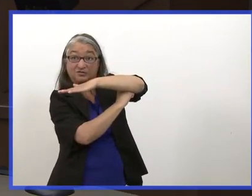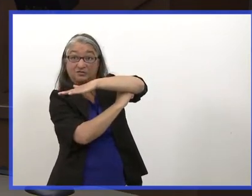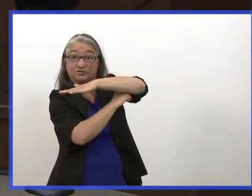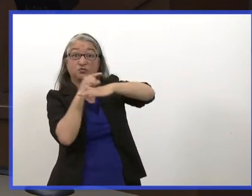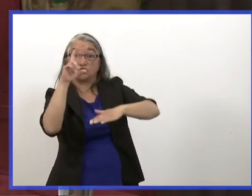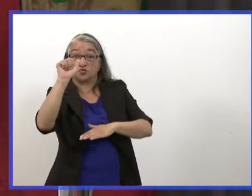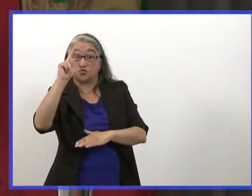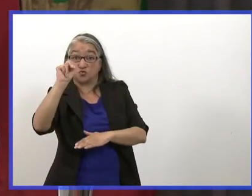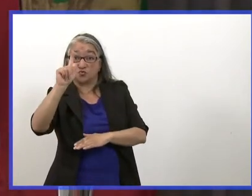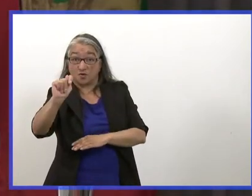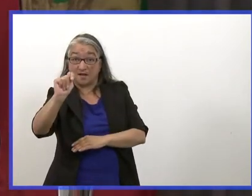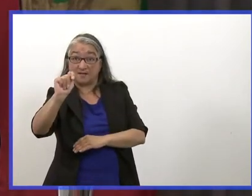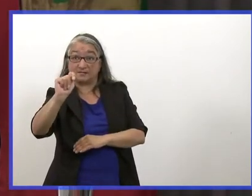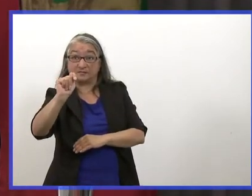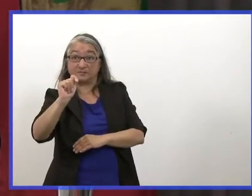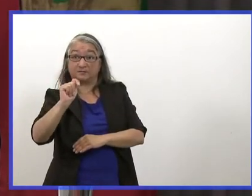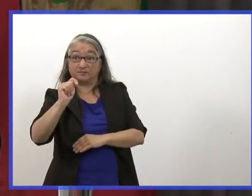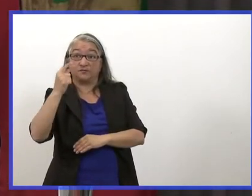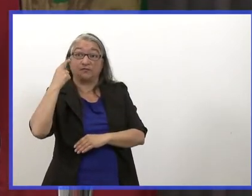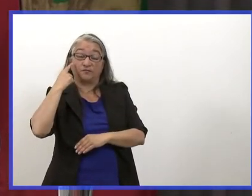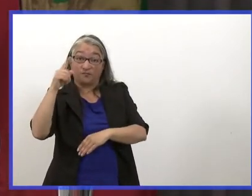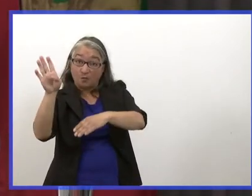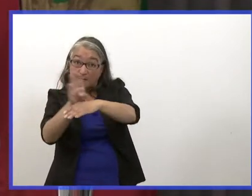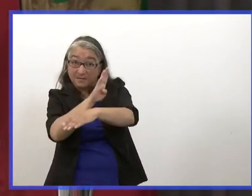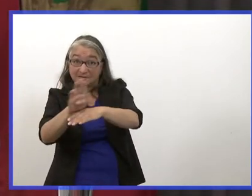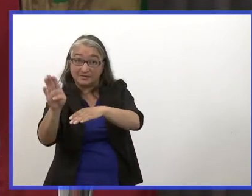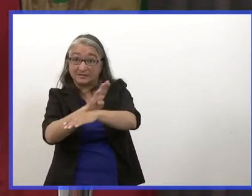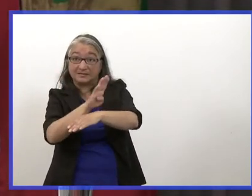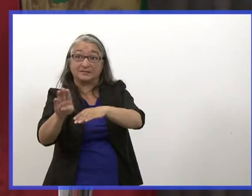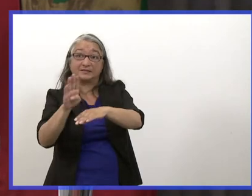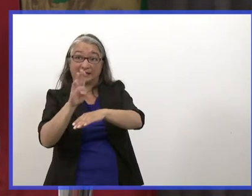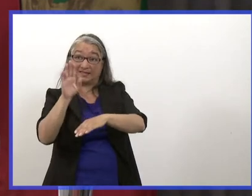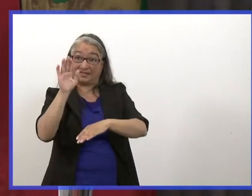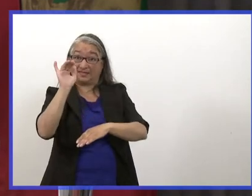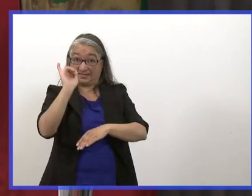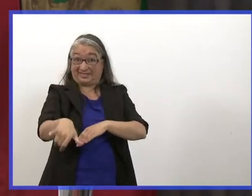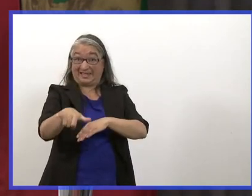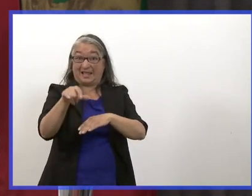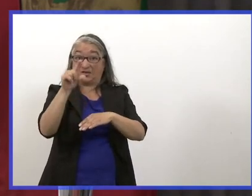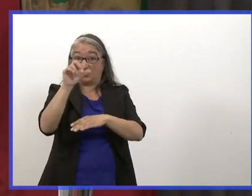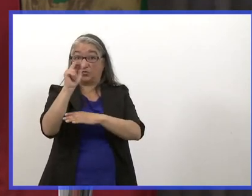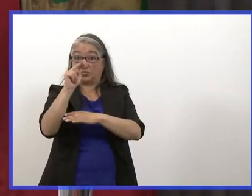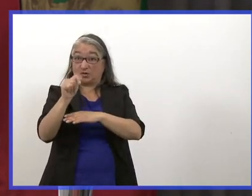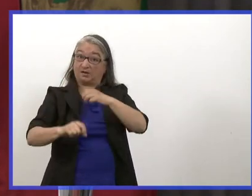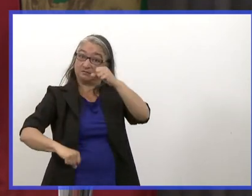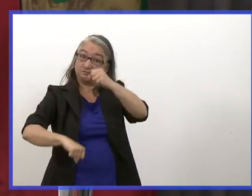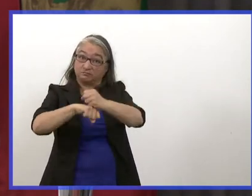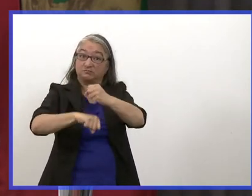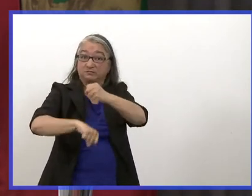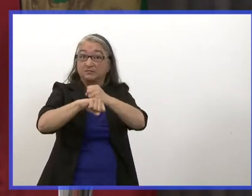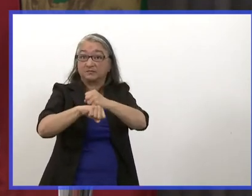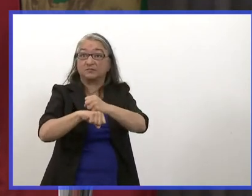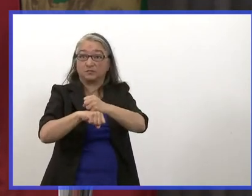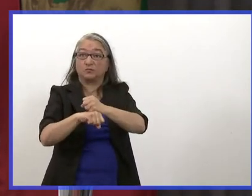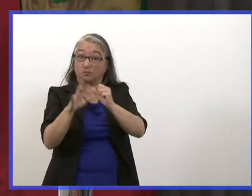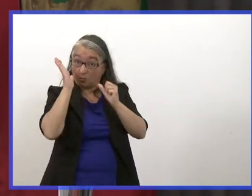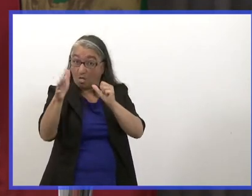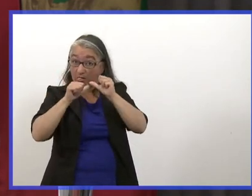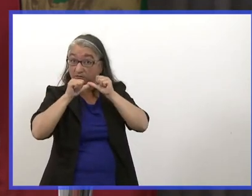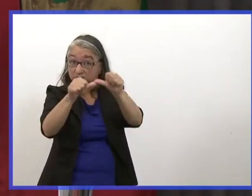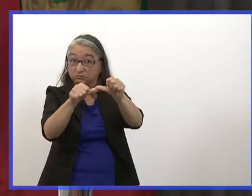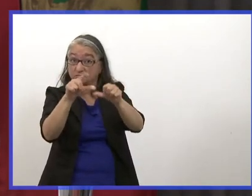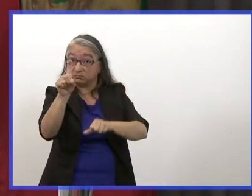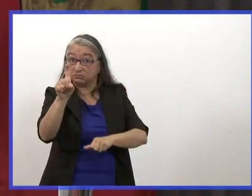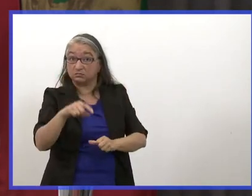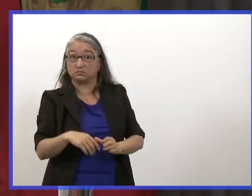Well, today's announcement, Kimberly, for the most part, unless there's clusters or a reason to restrict business behavior,